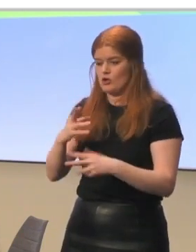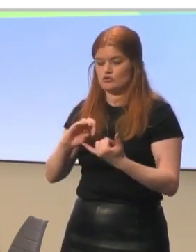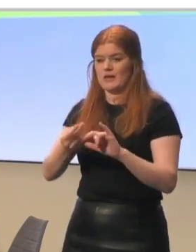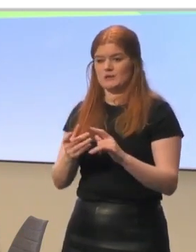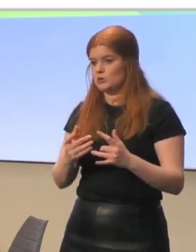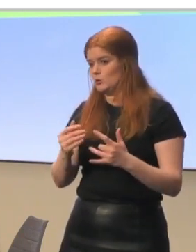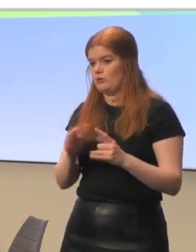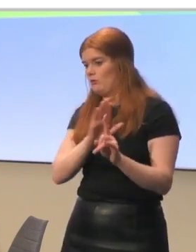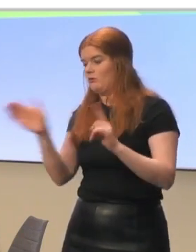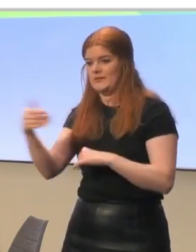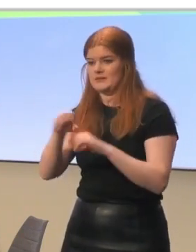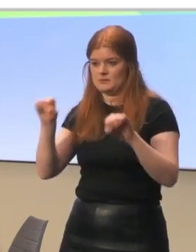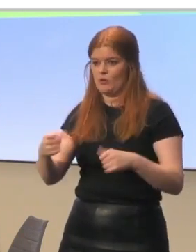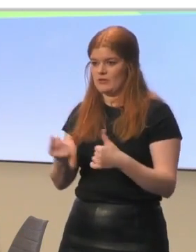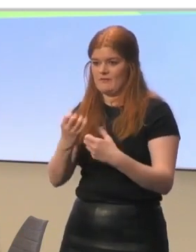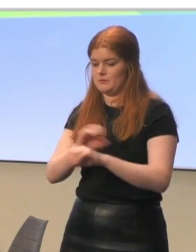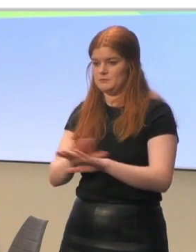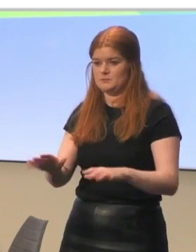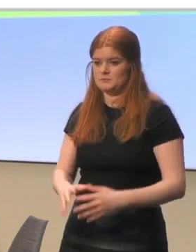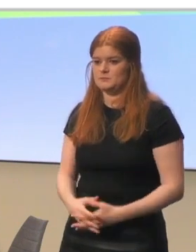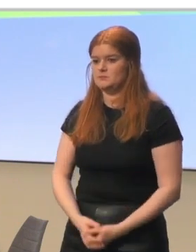way circumvent it.